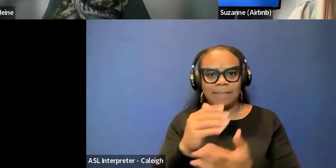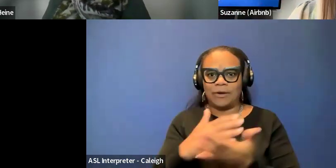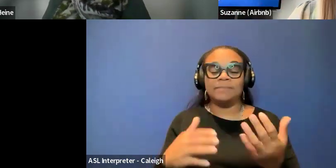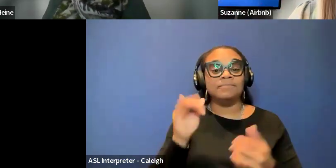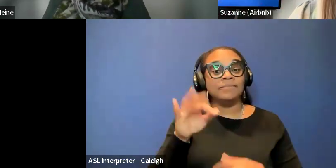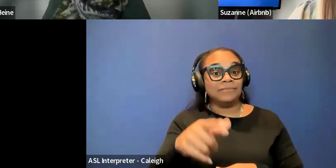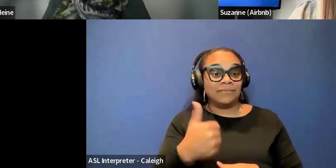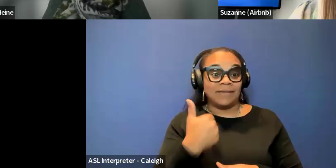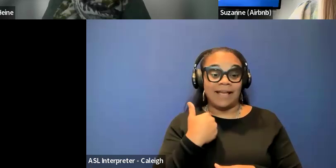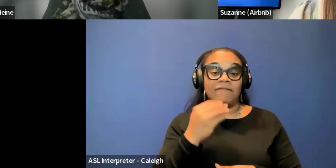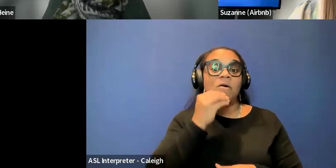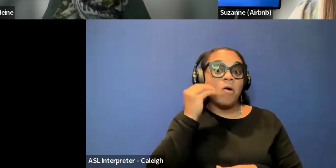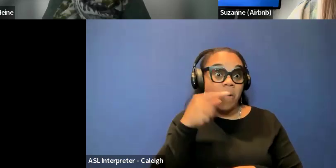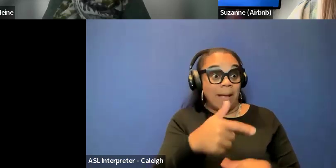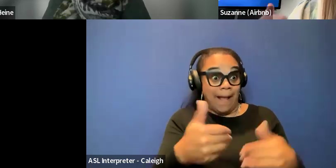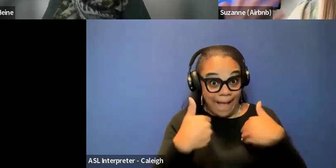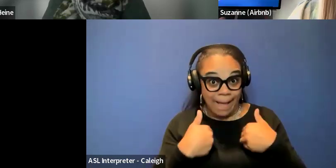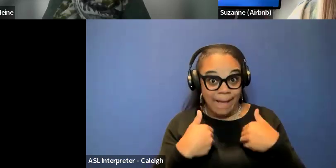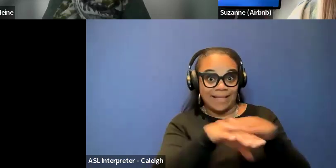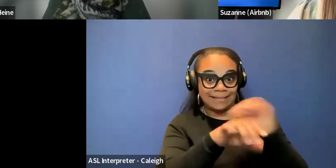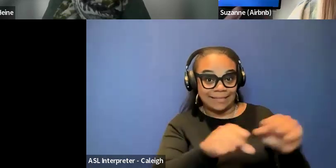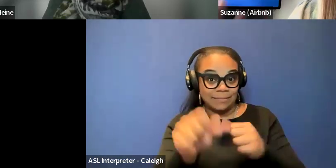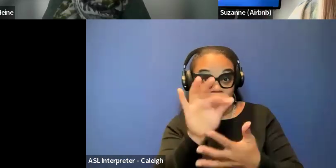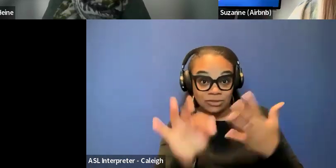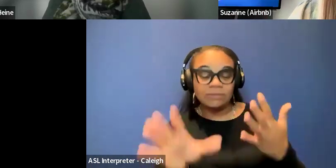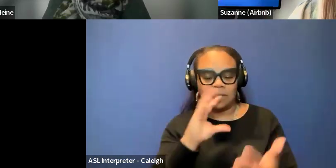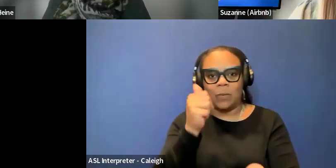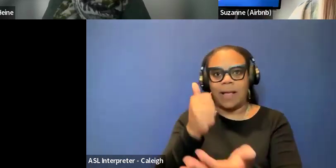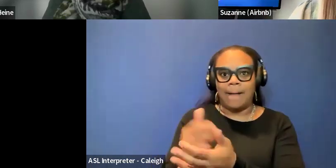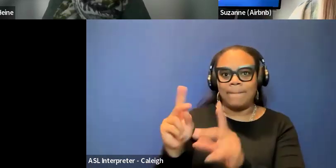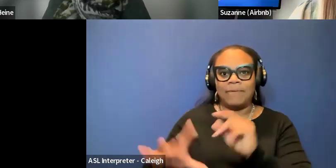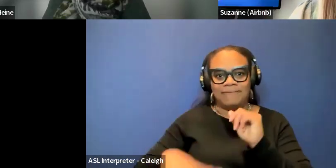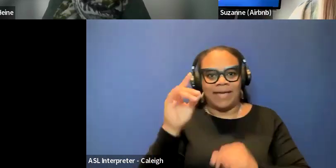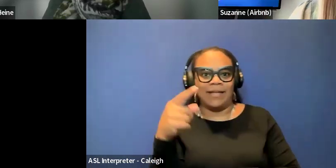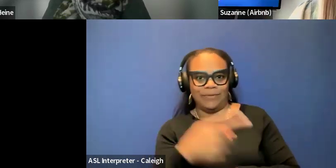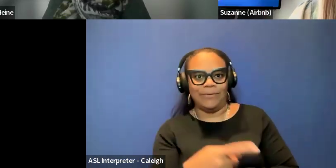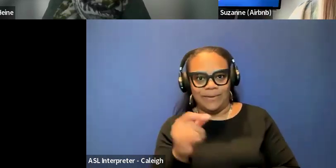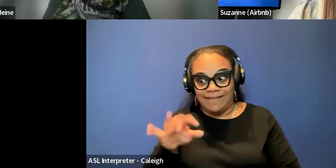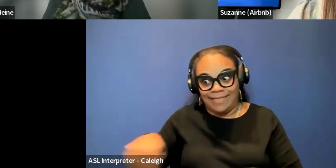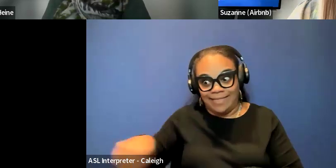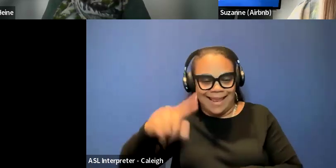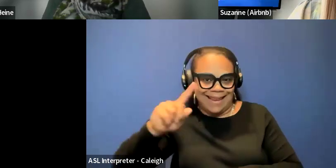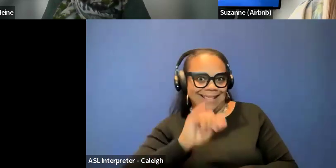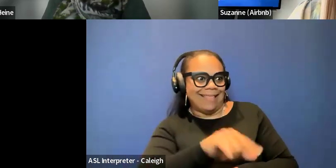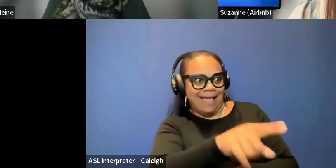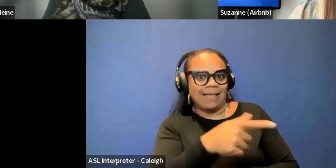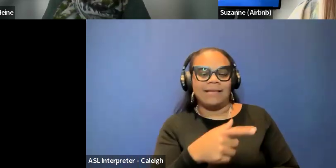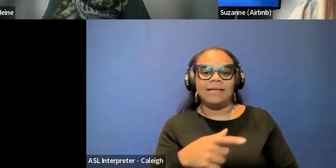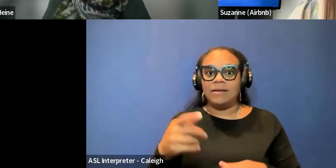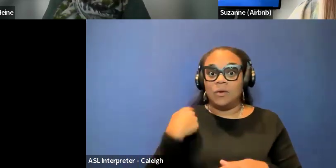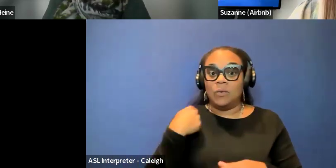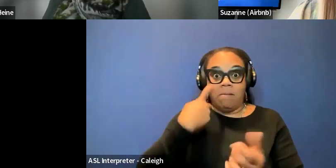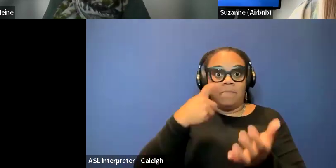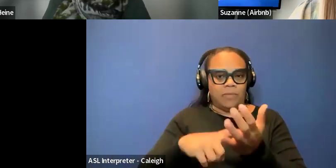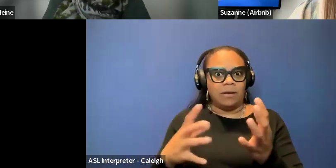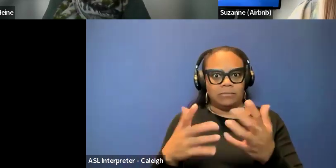you have home with accessibility features, it will really help you be found by guests that need these accessibility features. We have seen a massive increase,